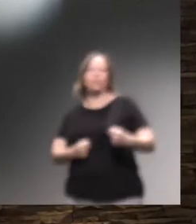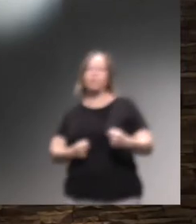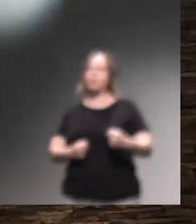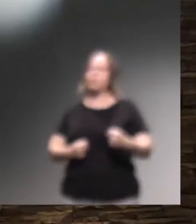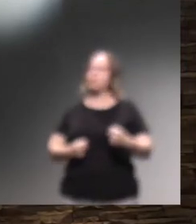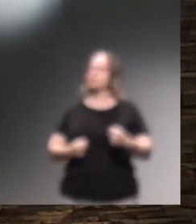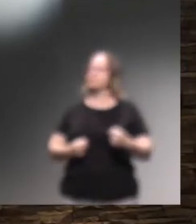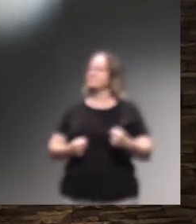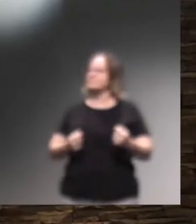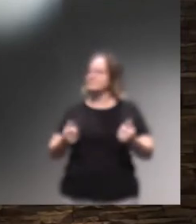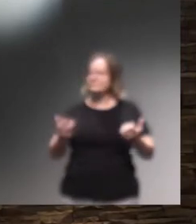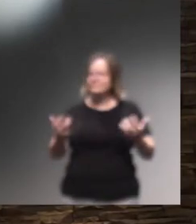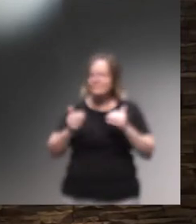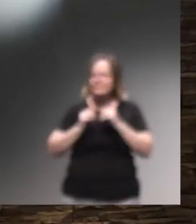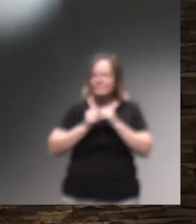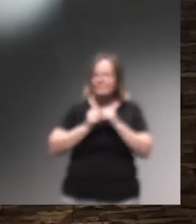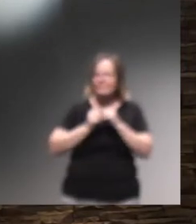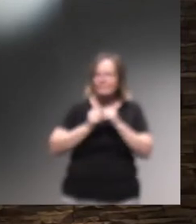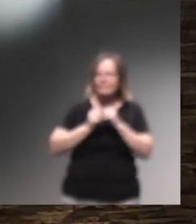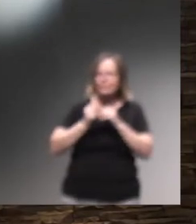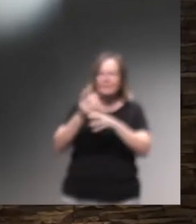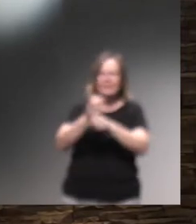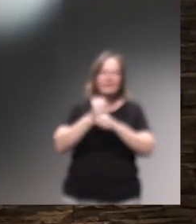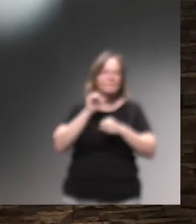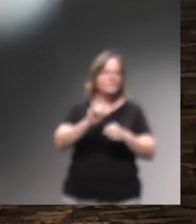But how do we get that strength?